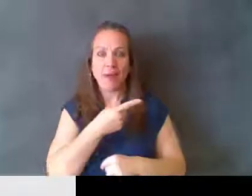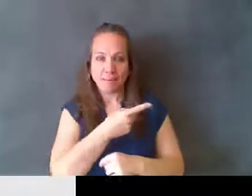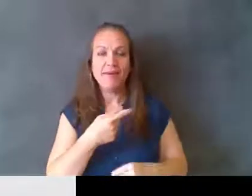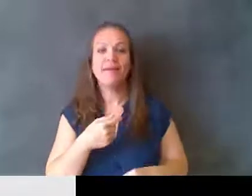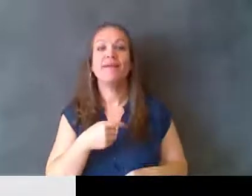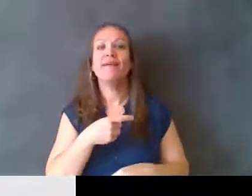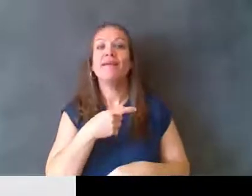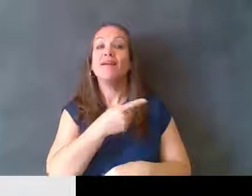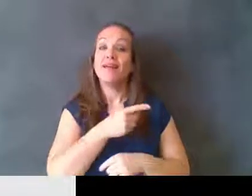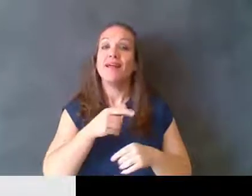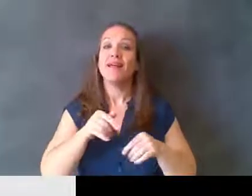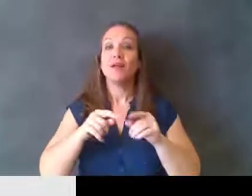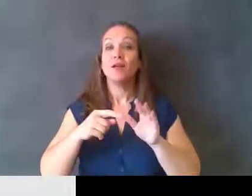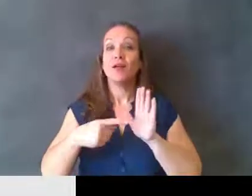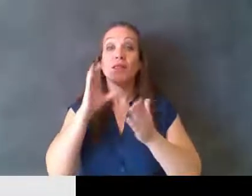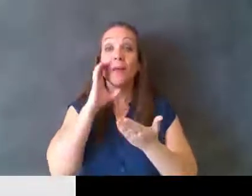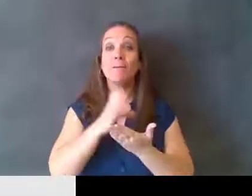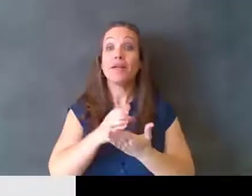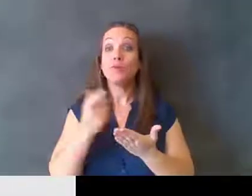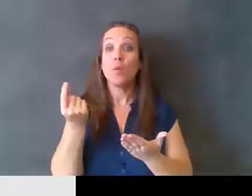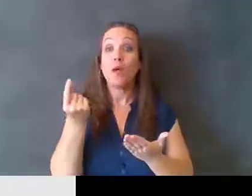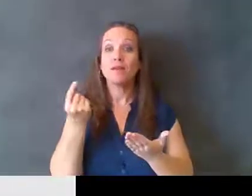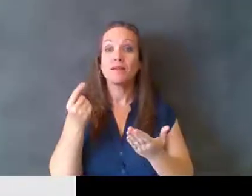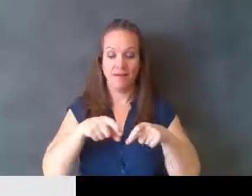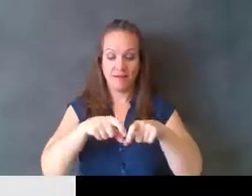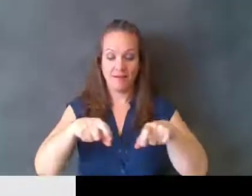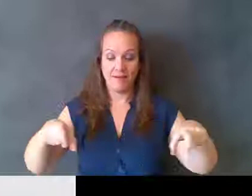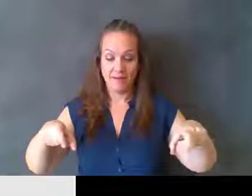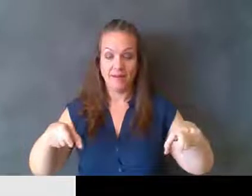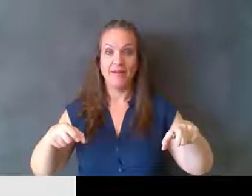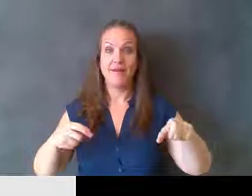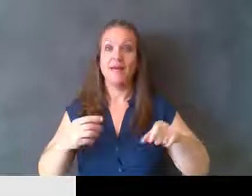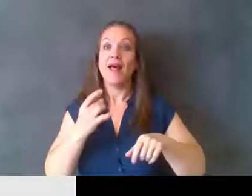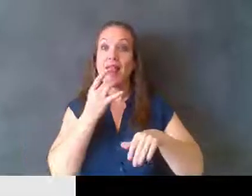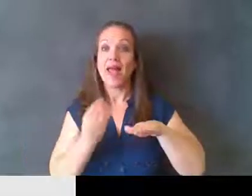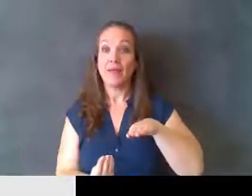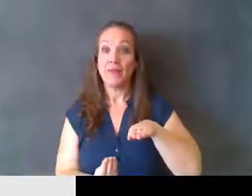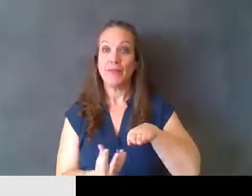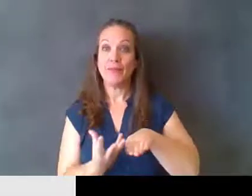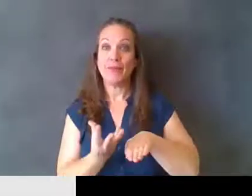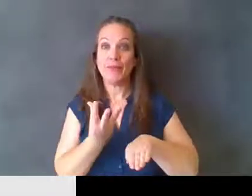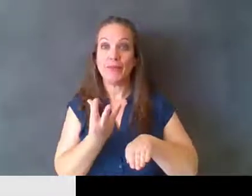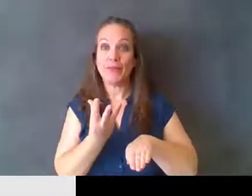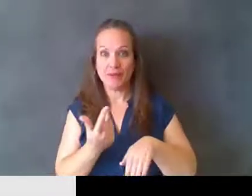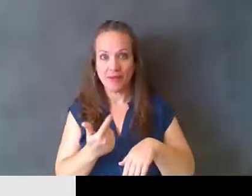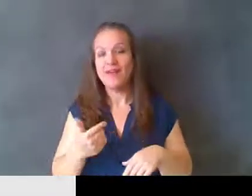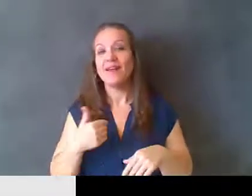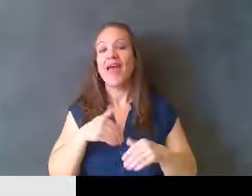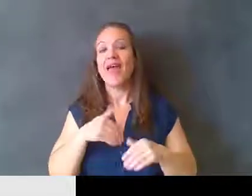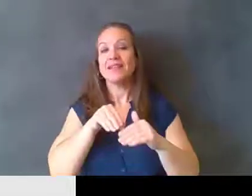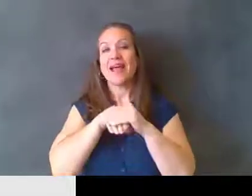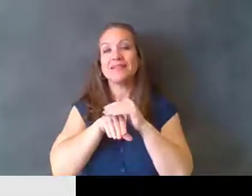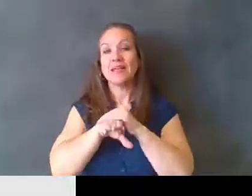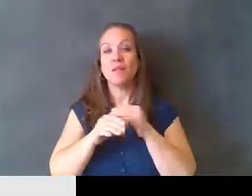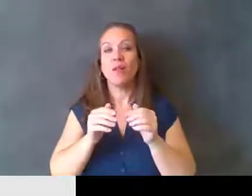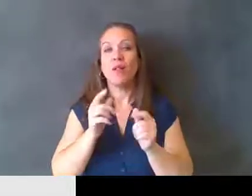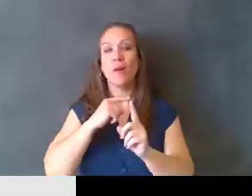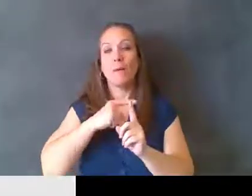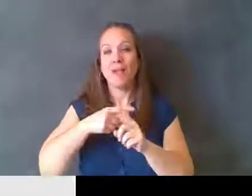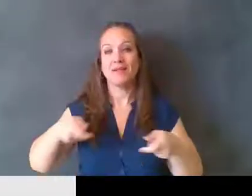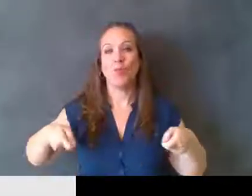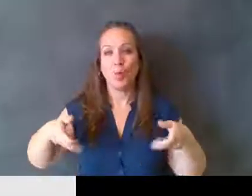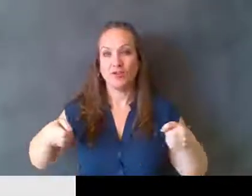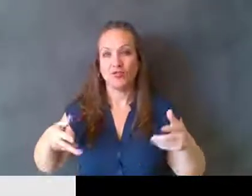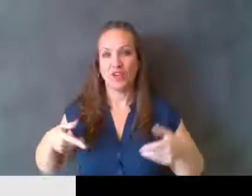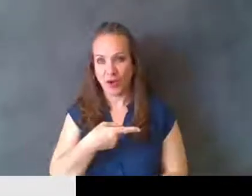of a keyboard, and on what looks like the space button, it says accessibility, and it has a wheelchair symbol. So give me just a moment.